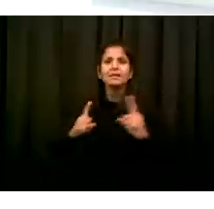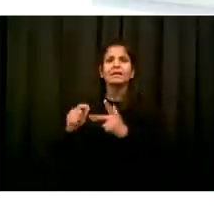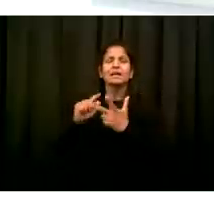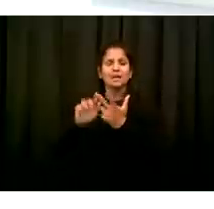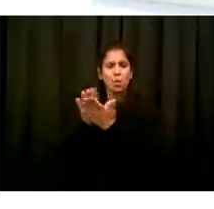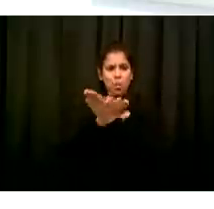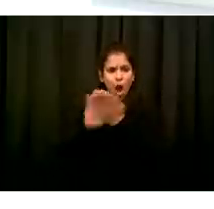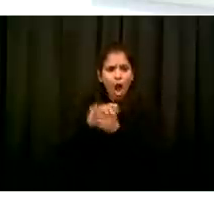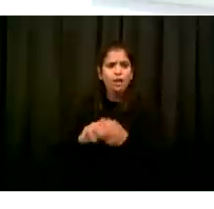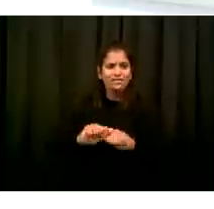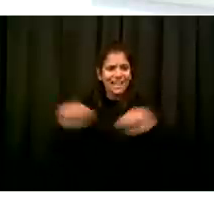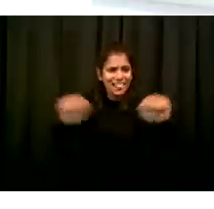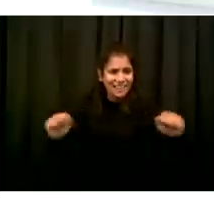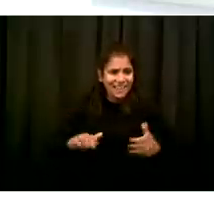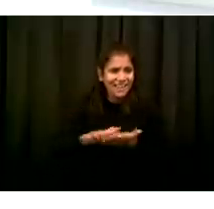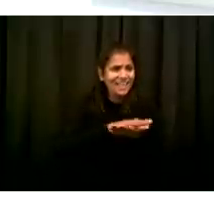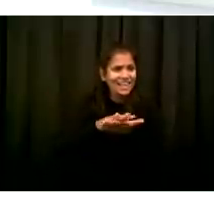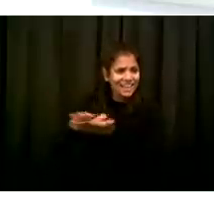in those settings.